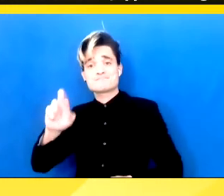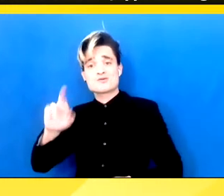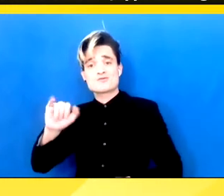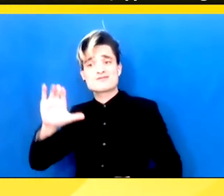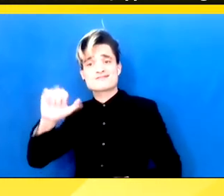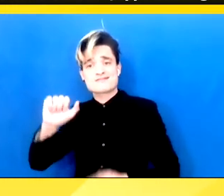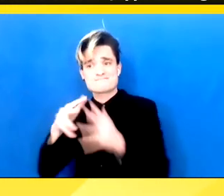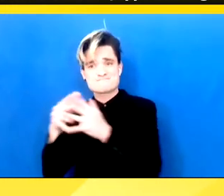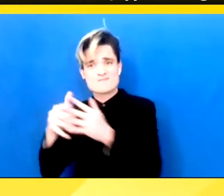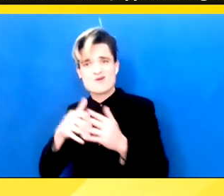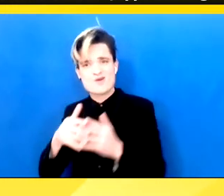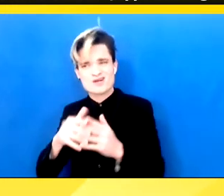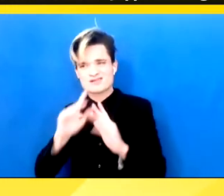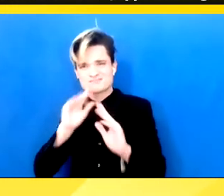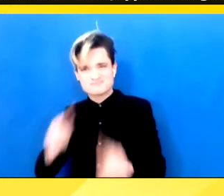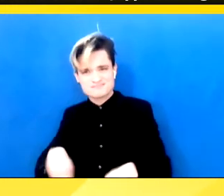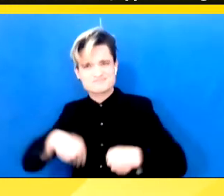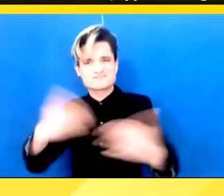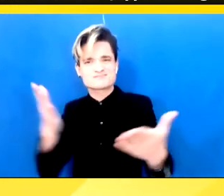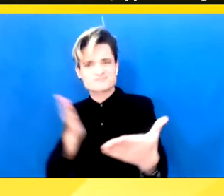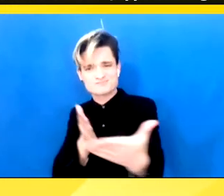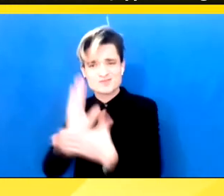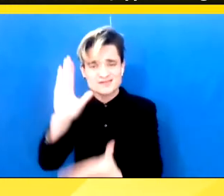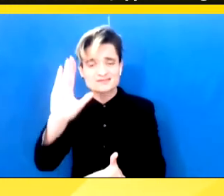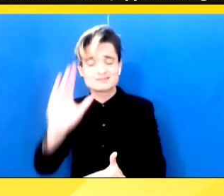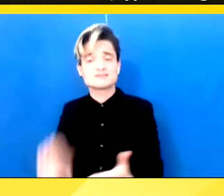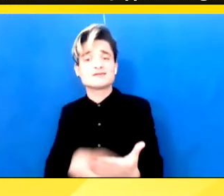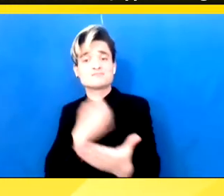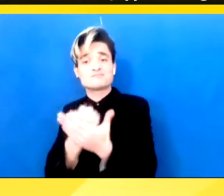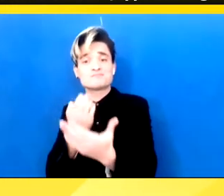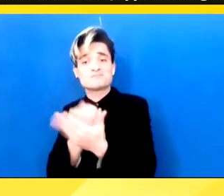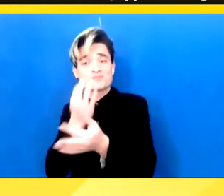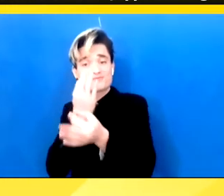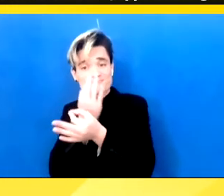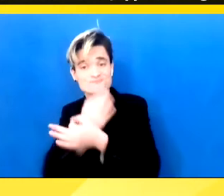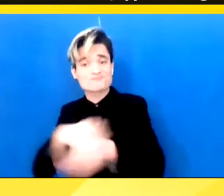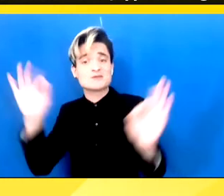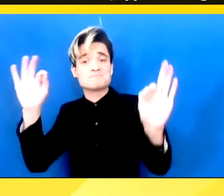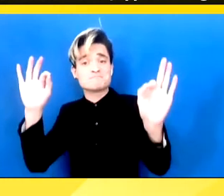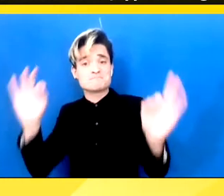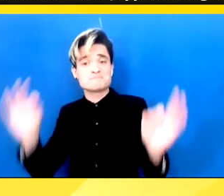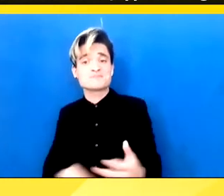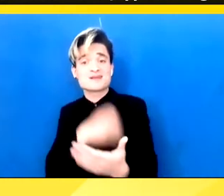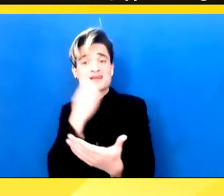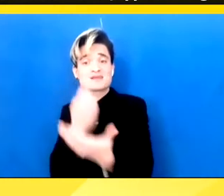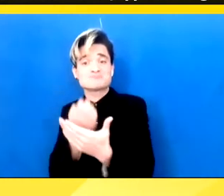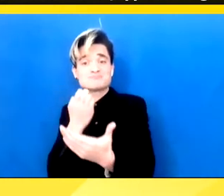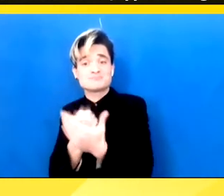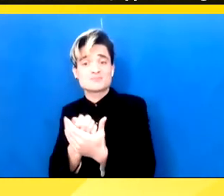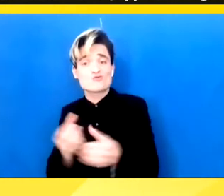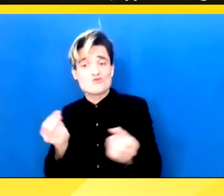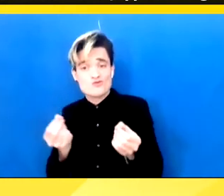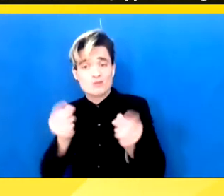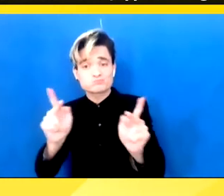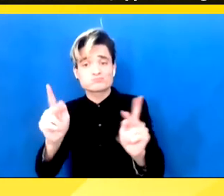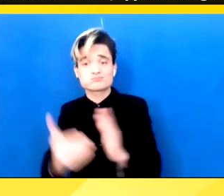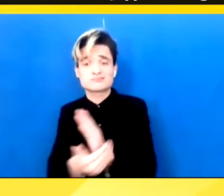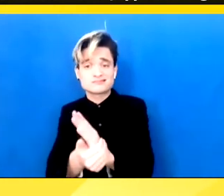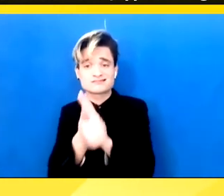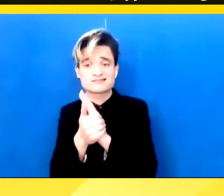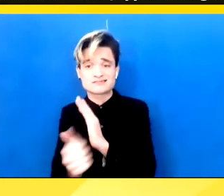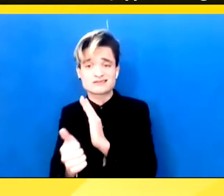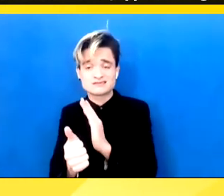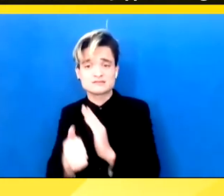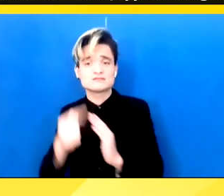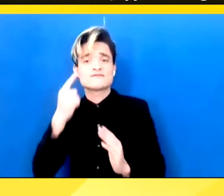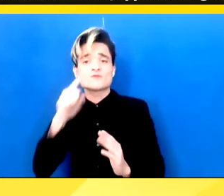freedom and economic wherewithal for every single worker and family in America. We are honored to